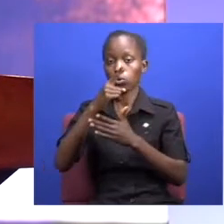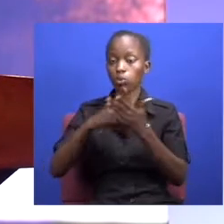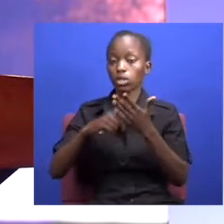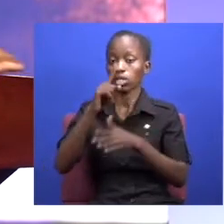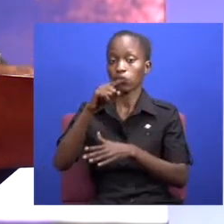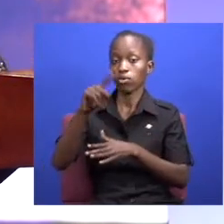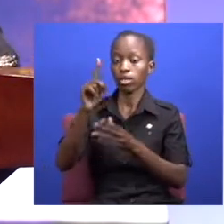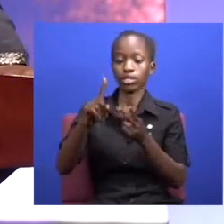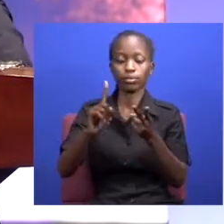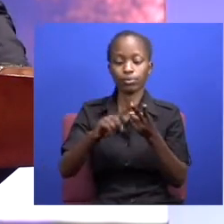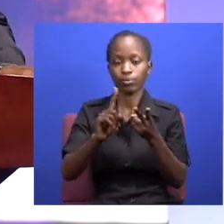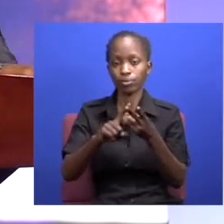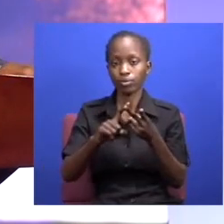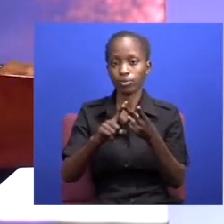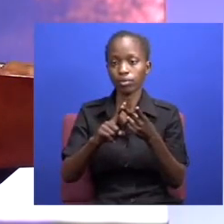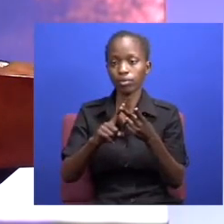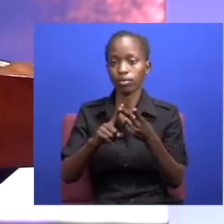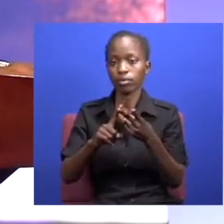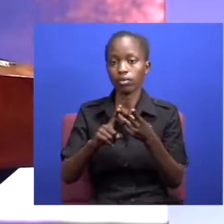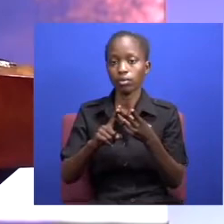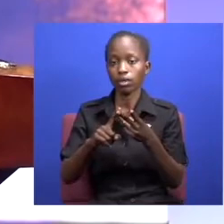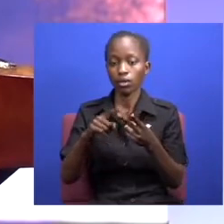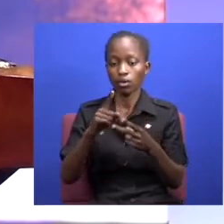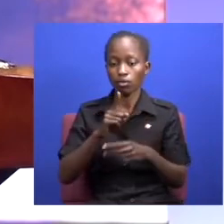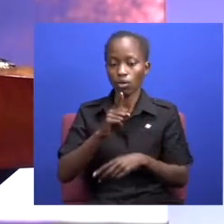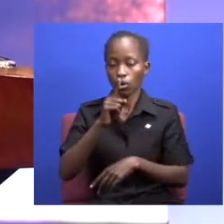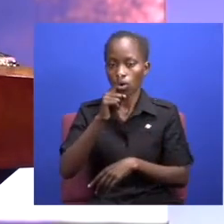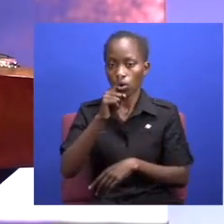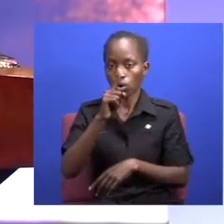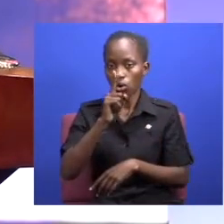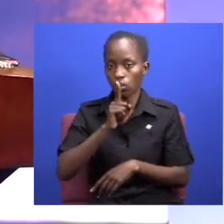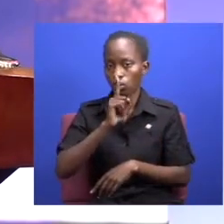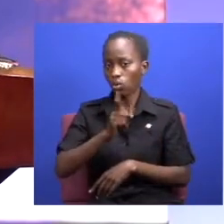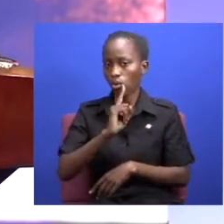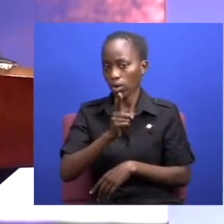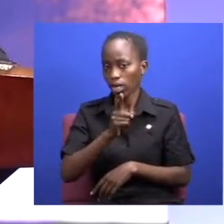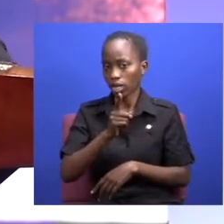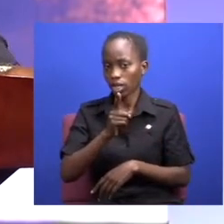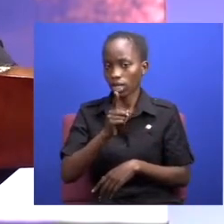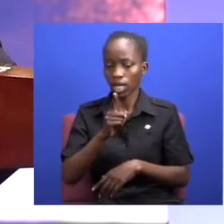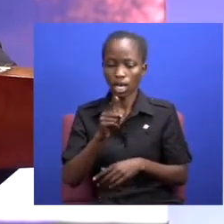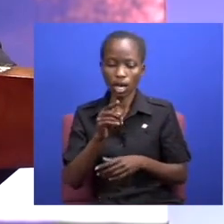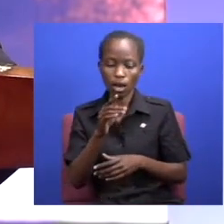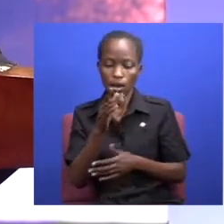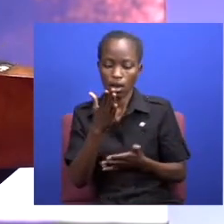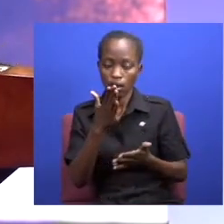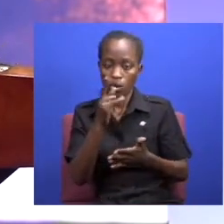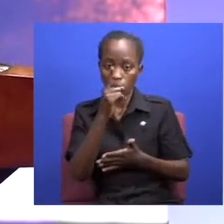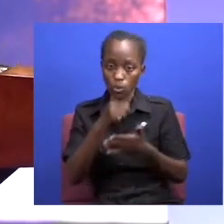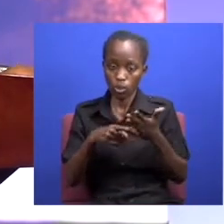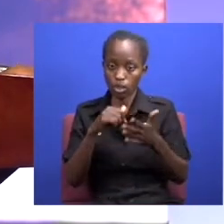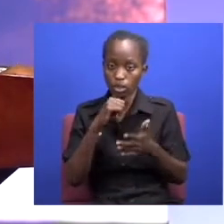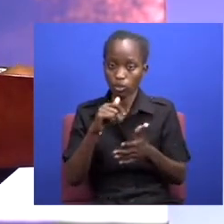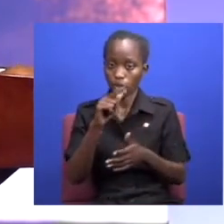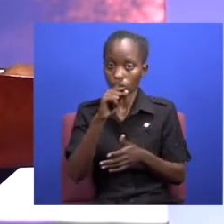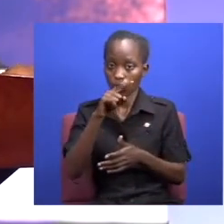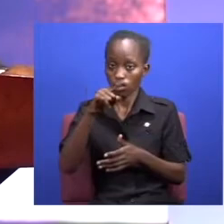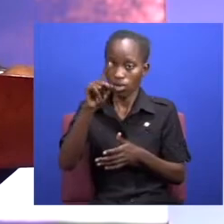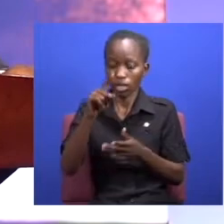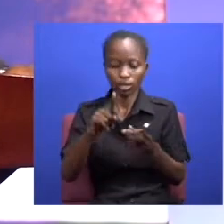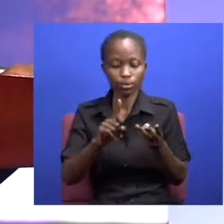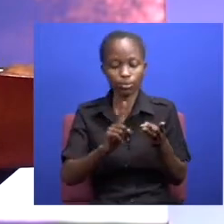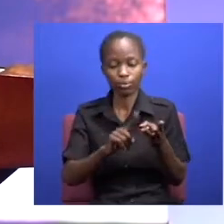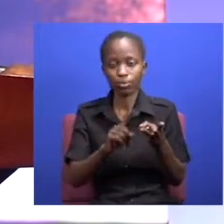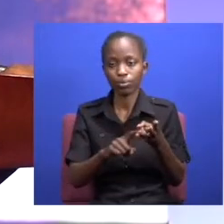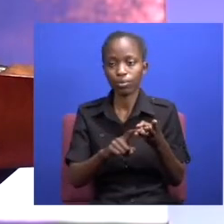Okay? Secondly, for reproof or rebuking. And that has to do with what's not right. Thirdly, the